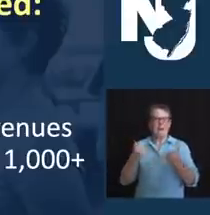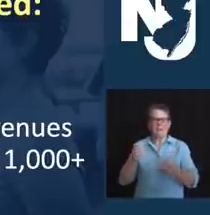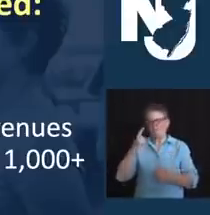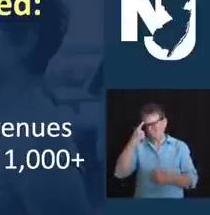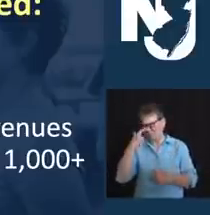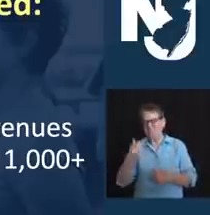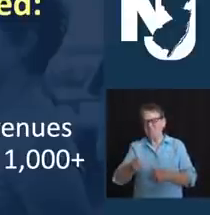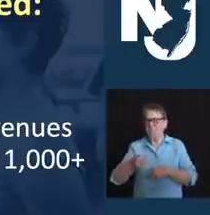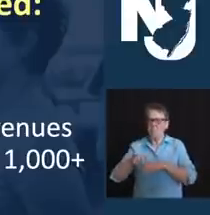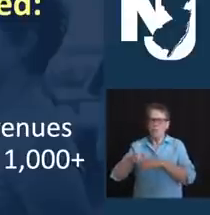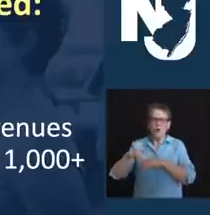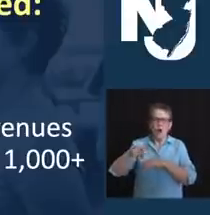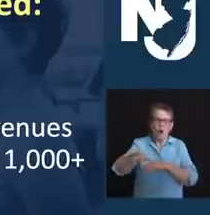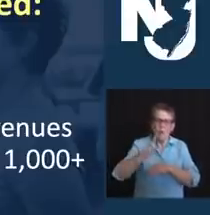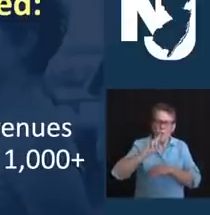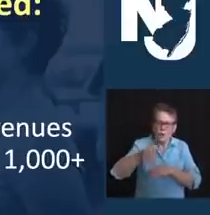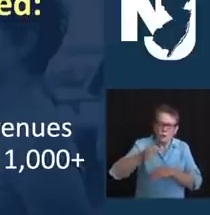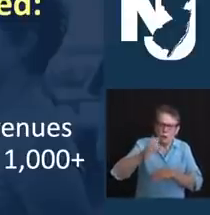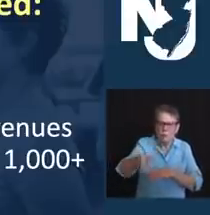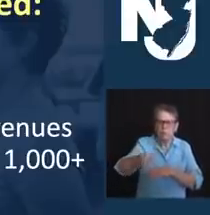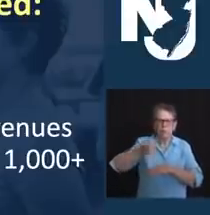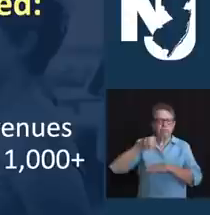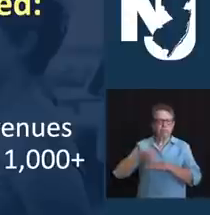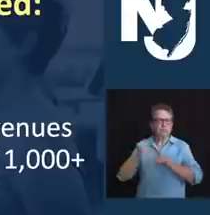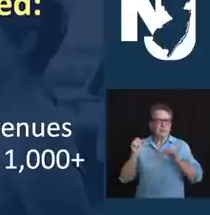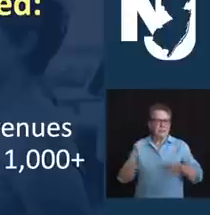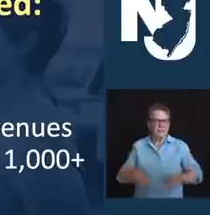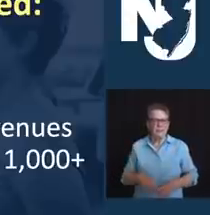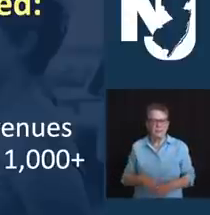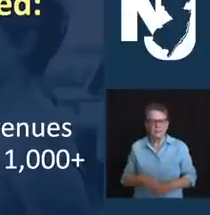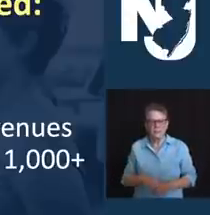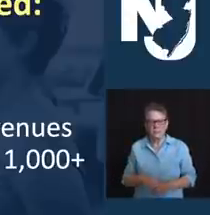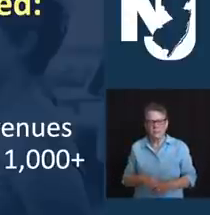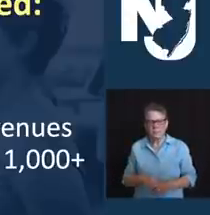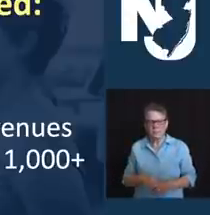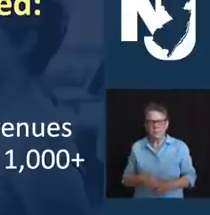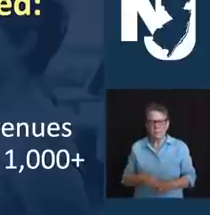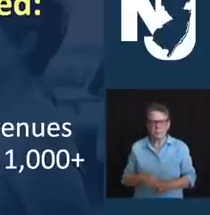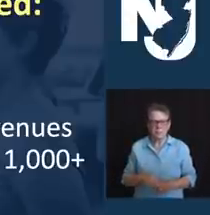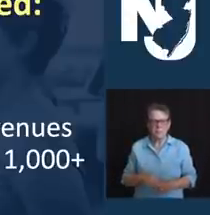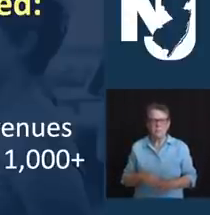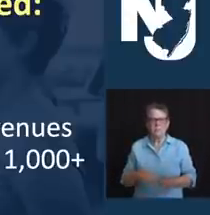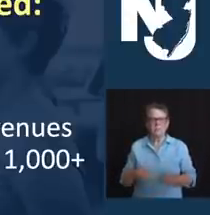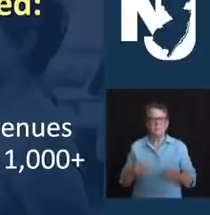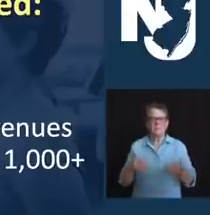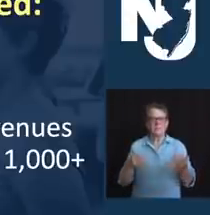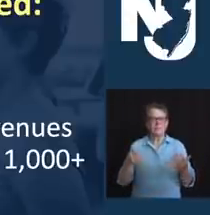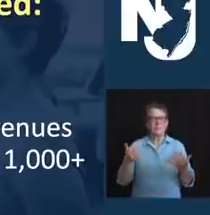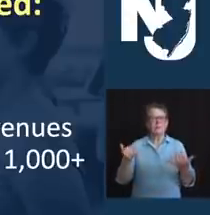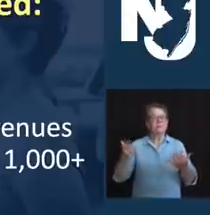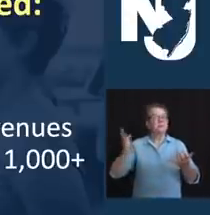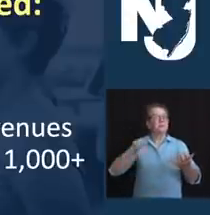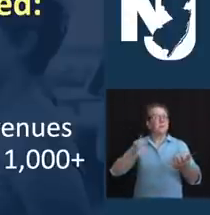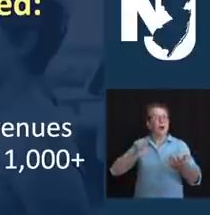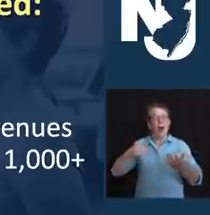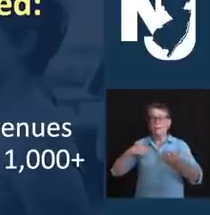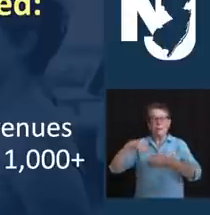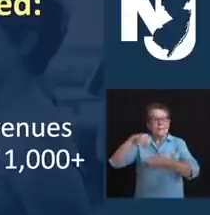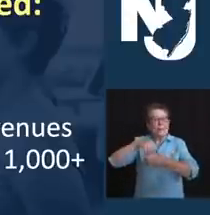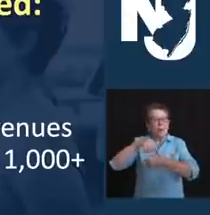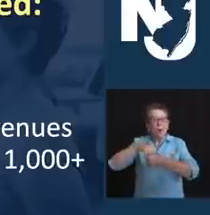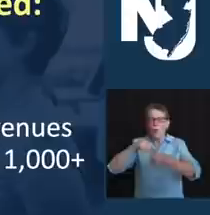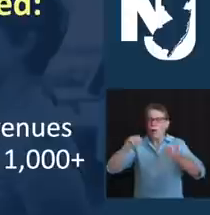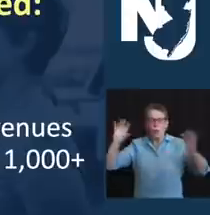includes the general 50-person gathering limit, as well as the 250-person gathering limit that applies